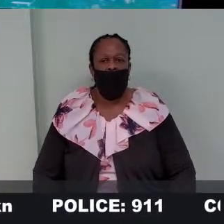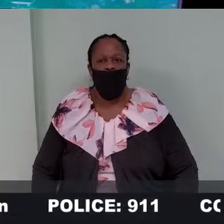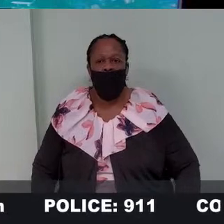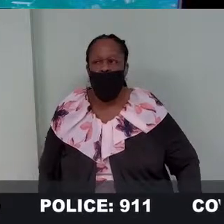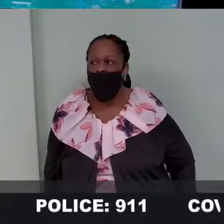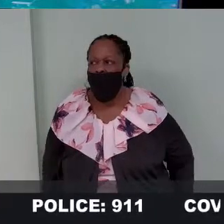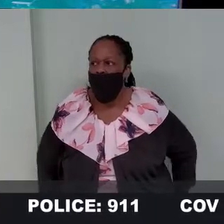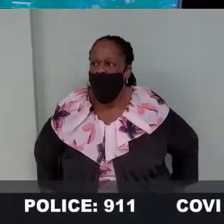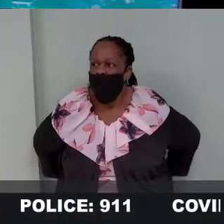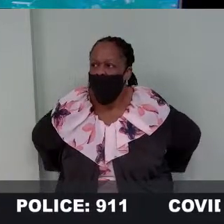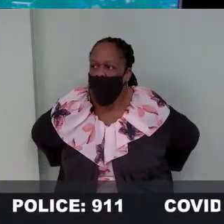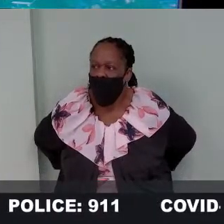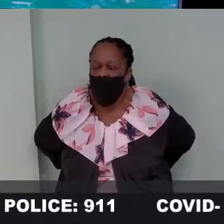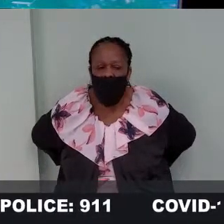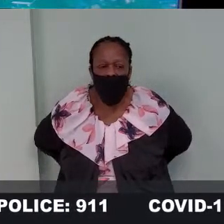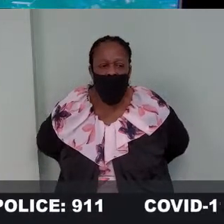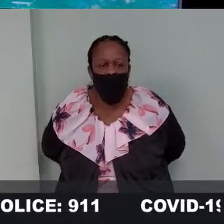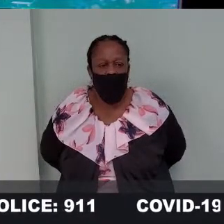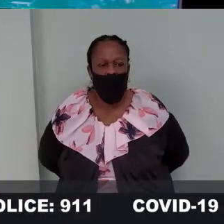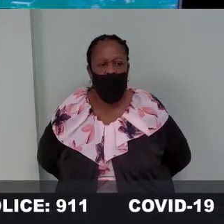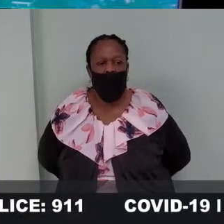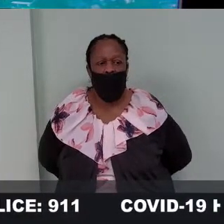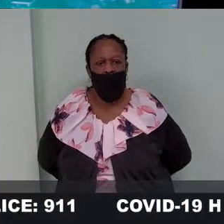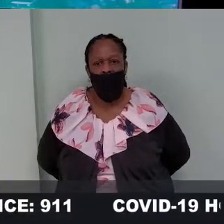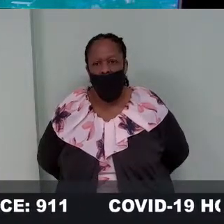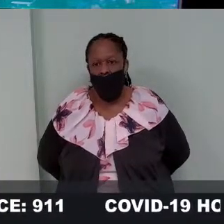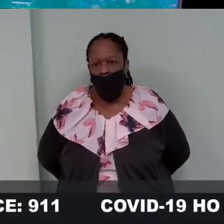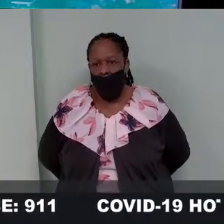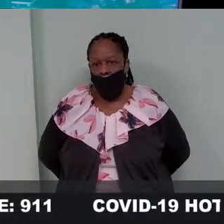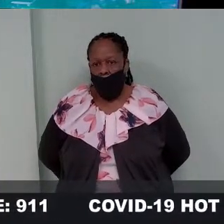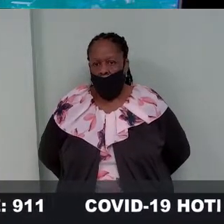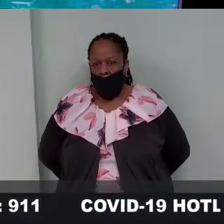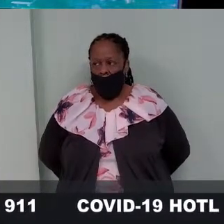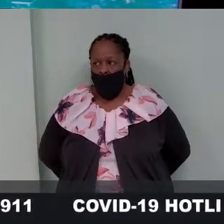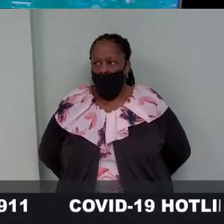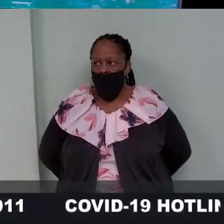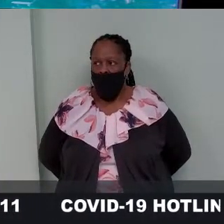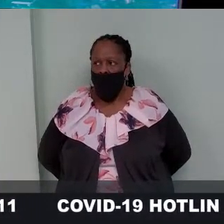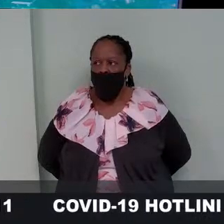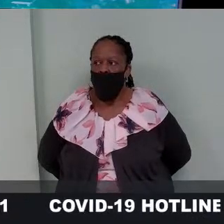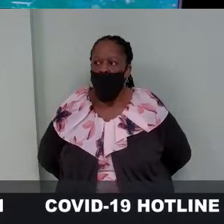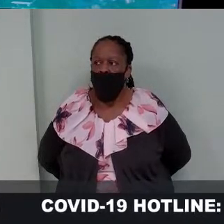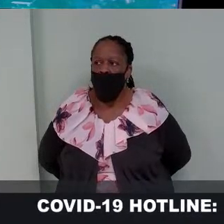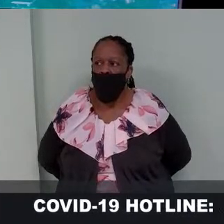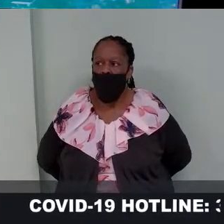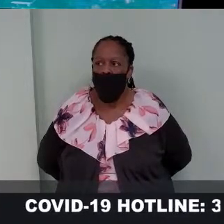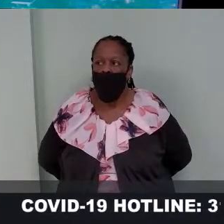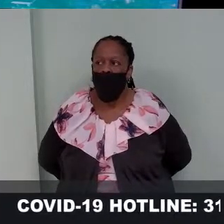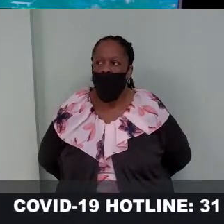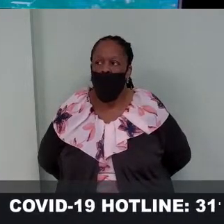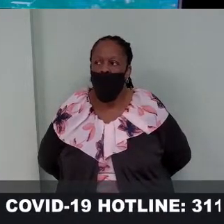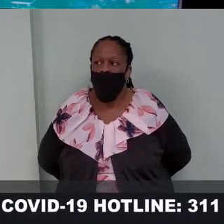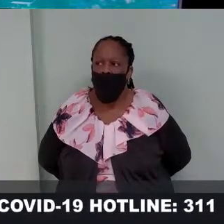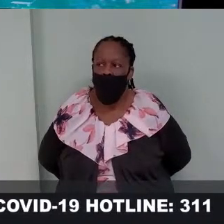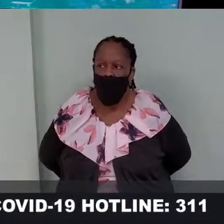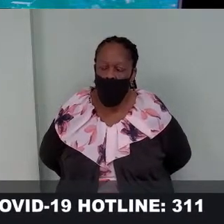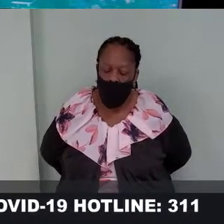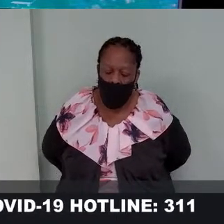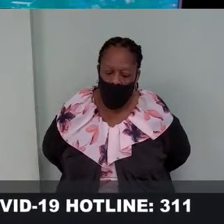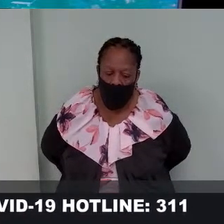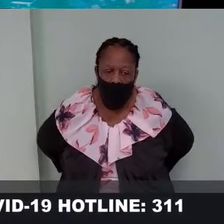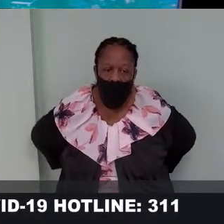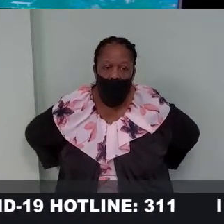Thank you very much for that response, Dr. Laws, and I suppose that a lot has to do as well with whoever